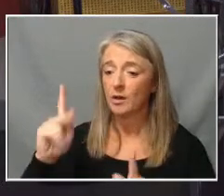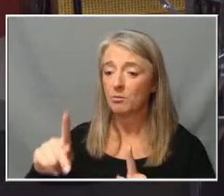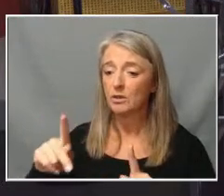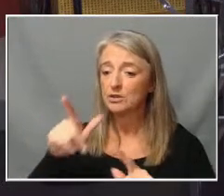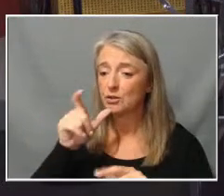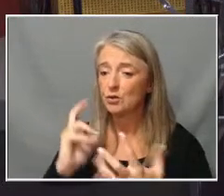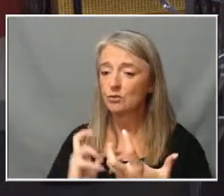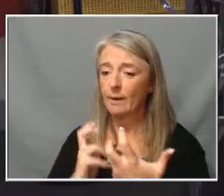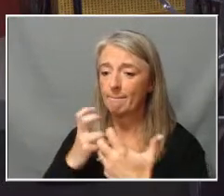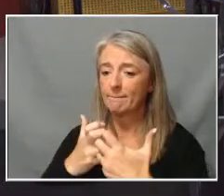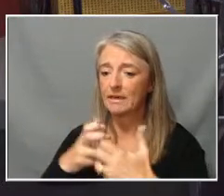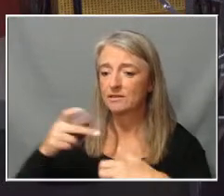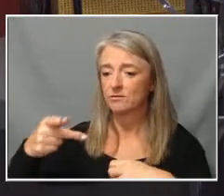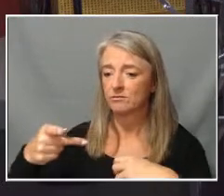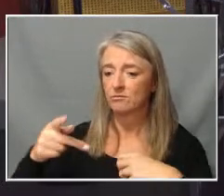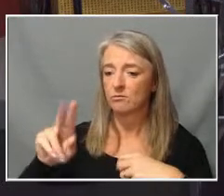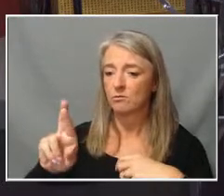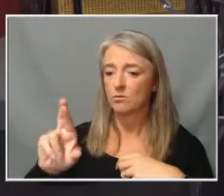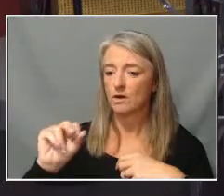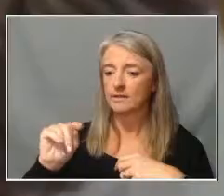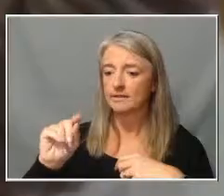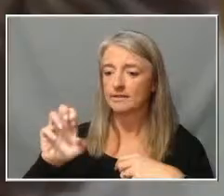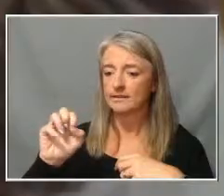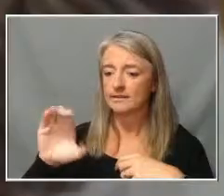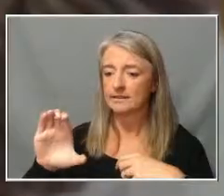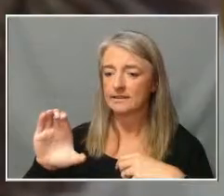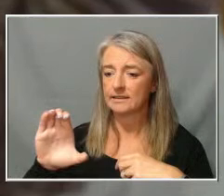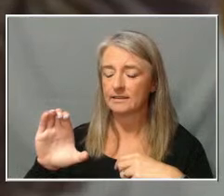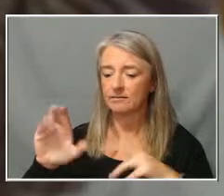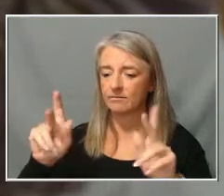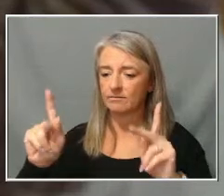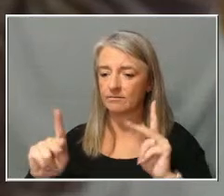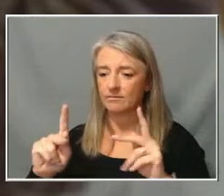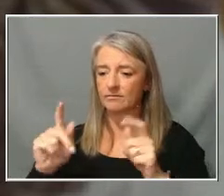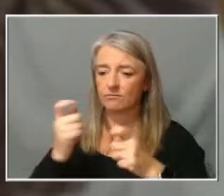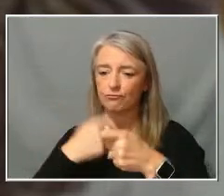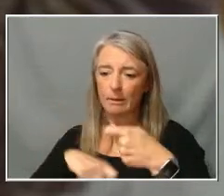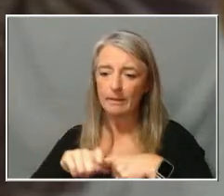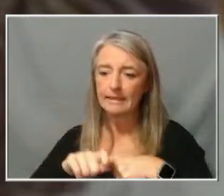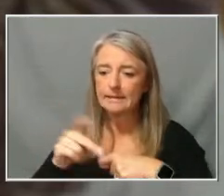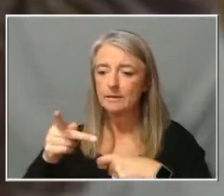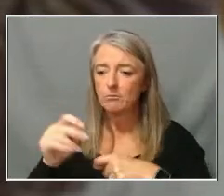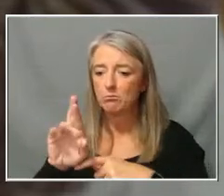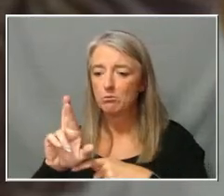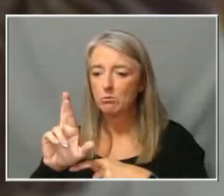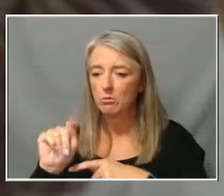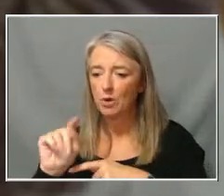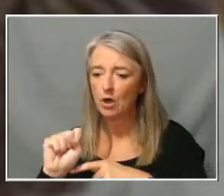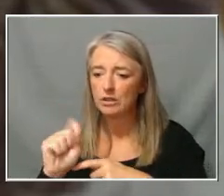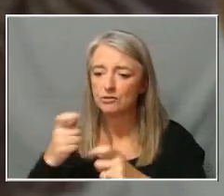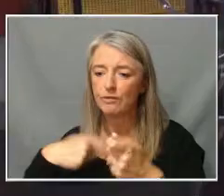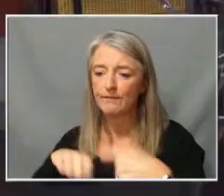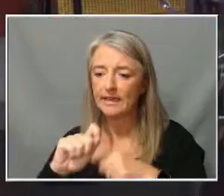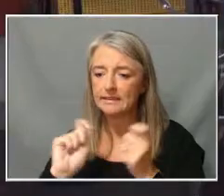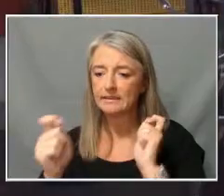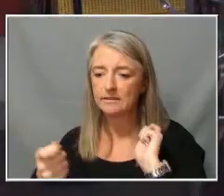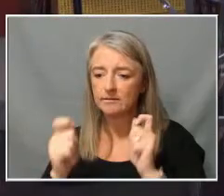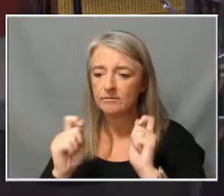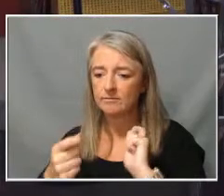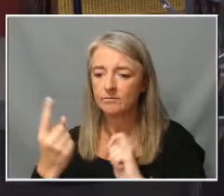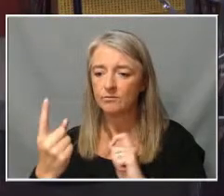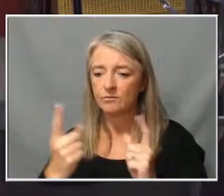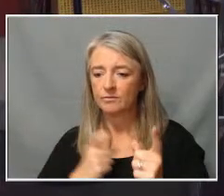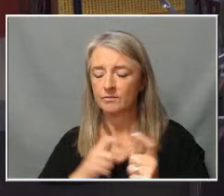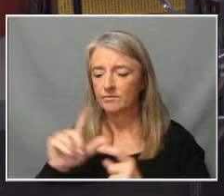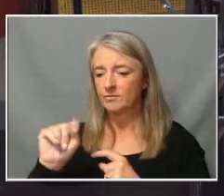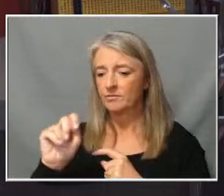going to follow you also for life, replacing broken parts or revising. Right. Well, that was one of the questions that Terry